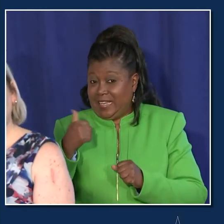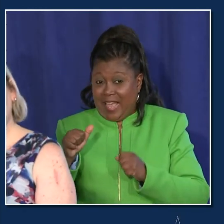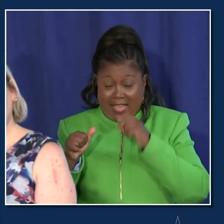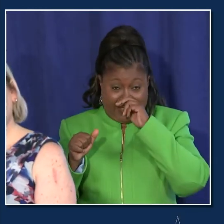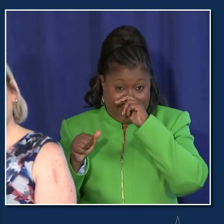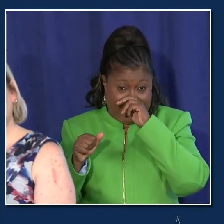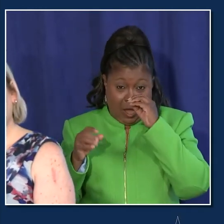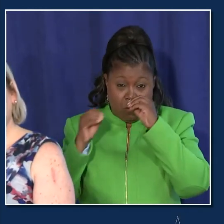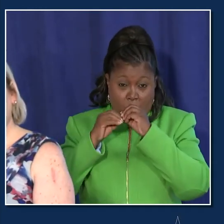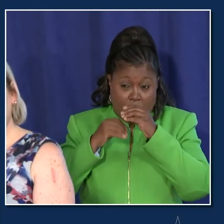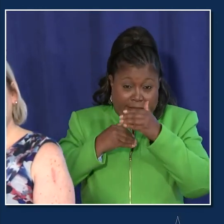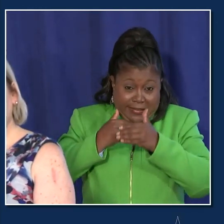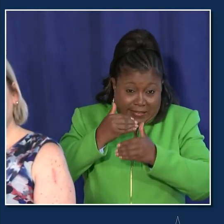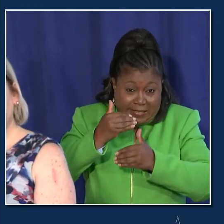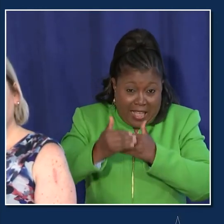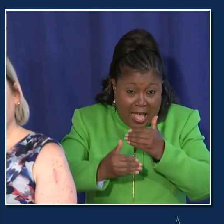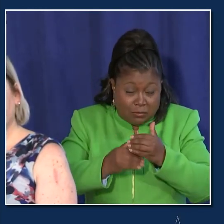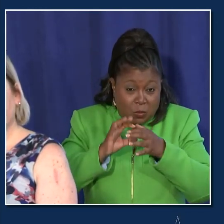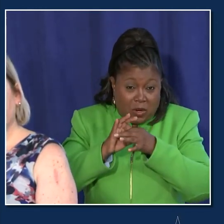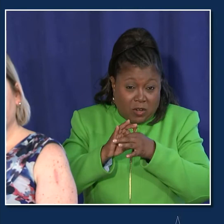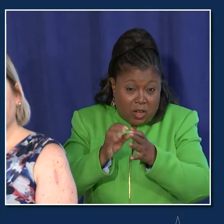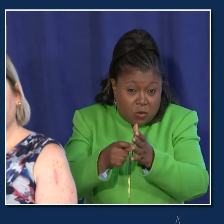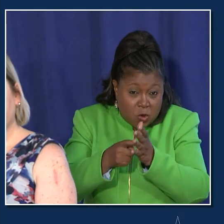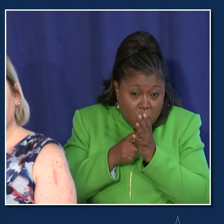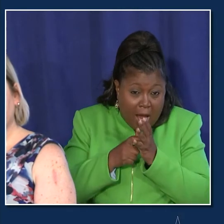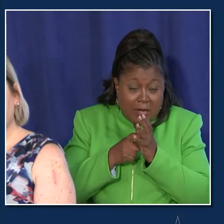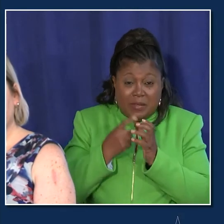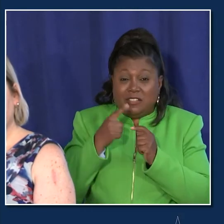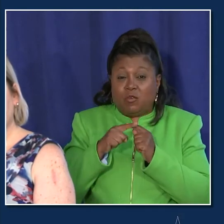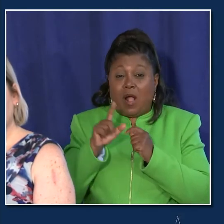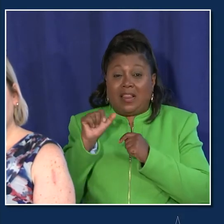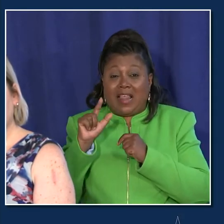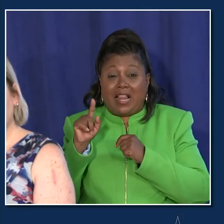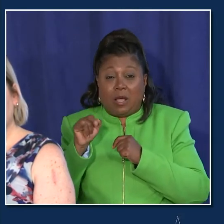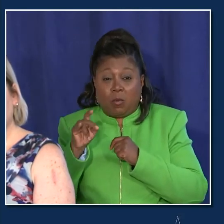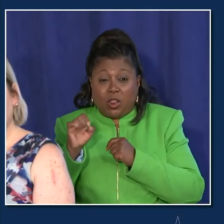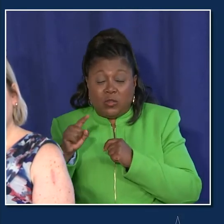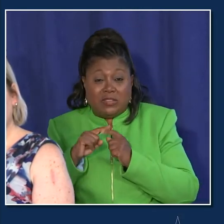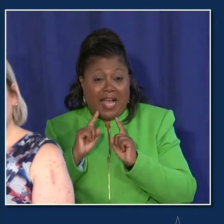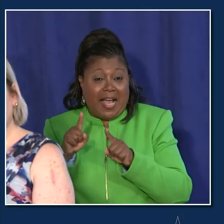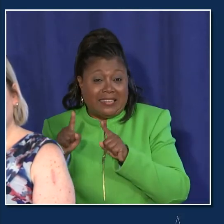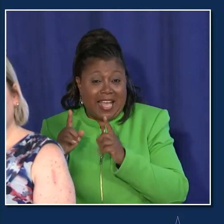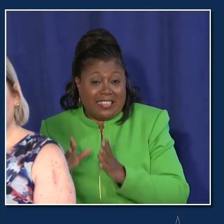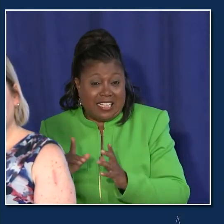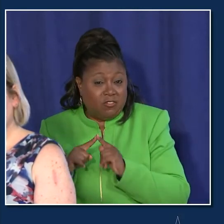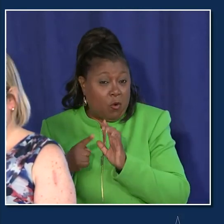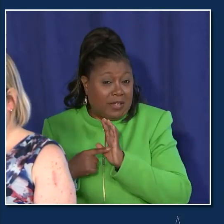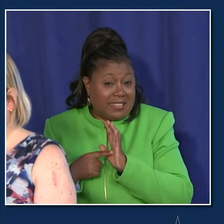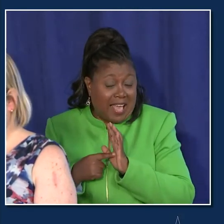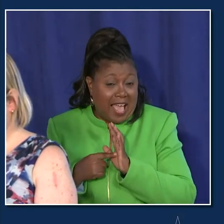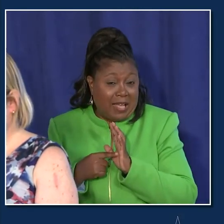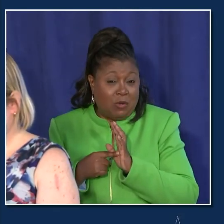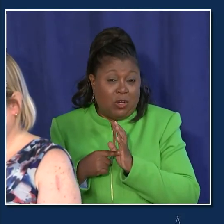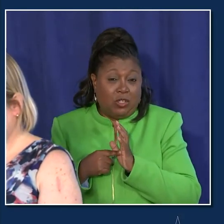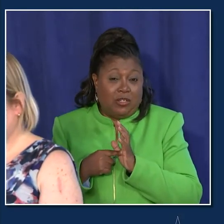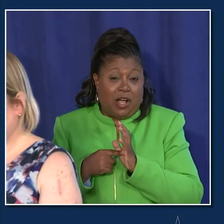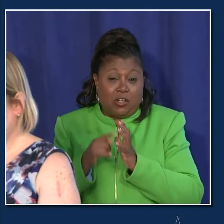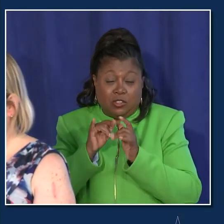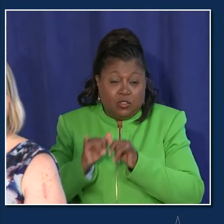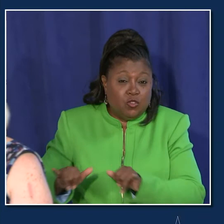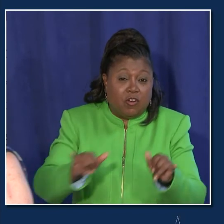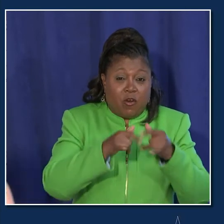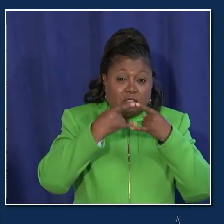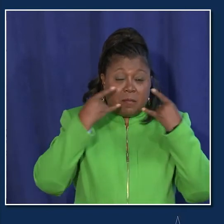any further steps as far as requirements for Lollapalooza attendees, for example, universal mask